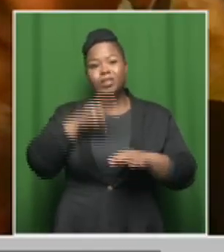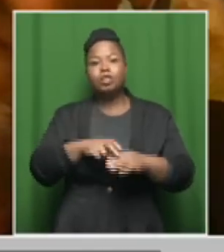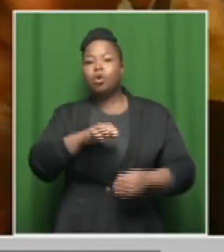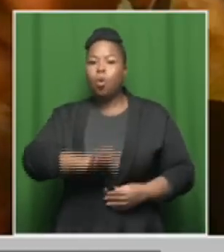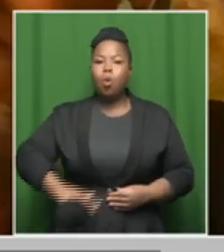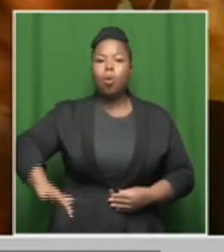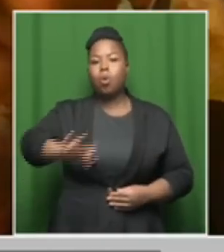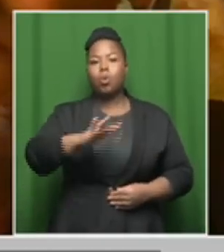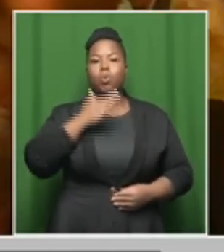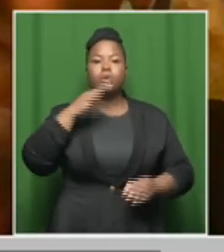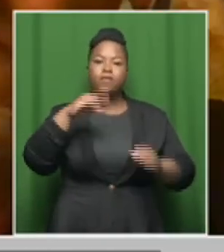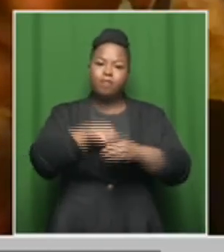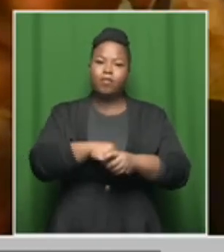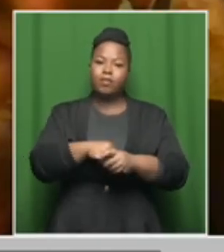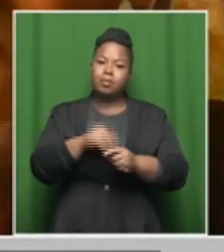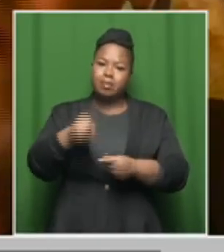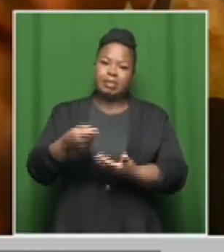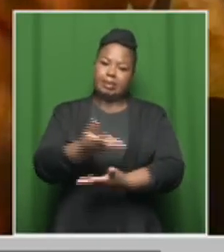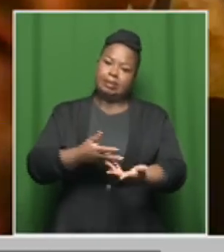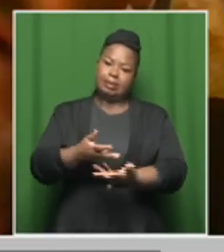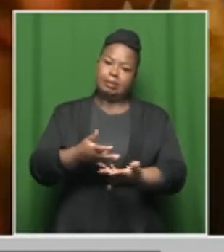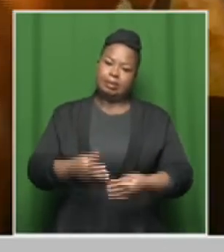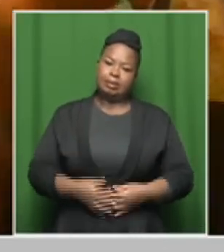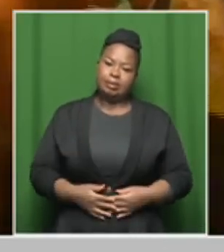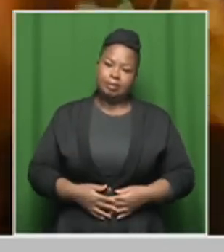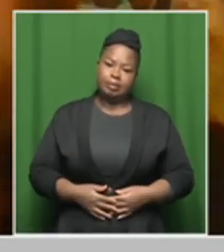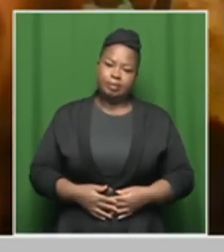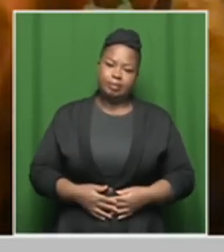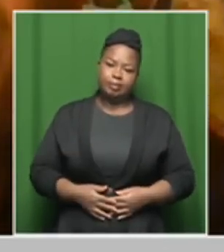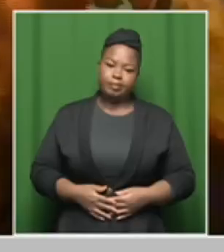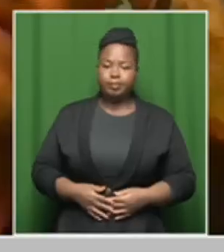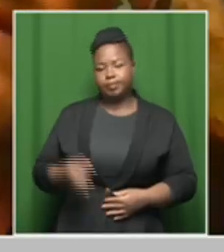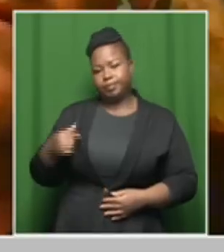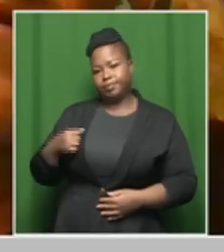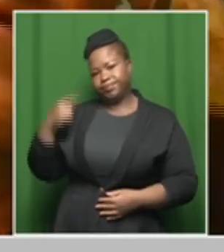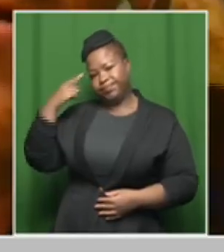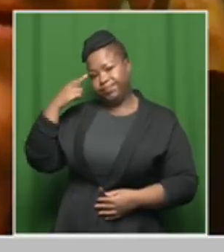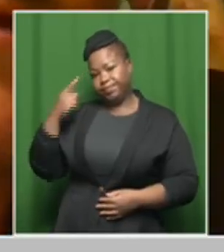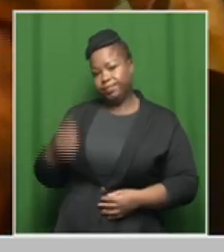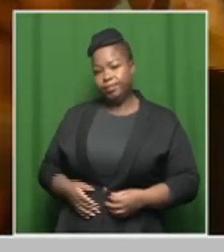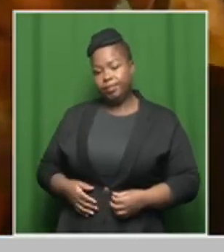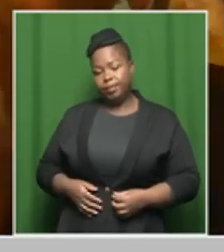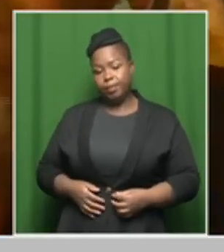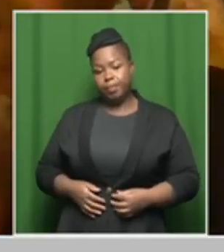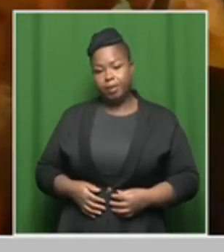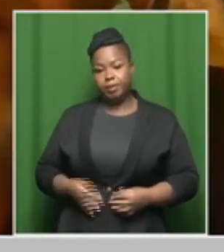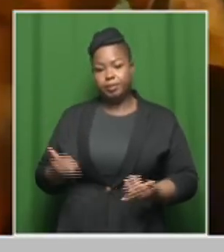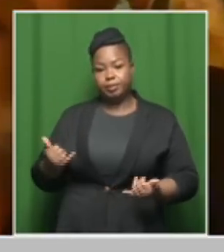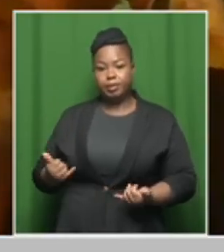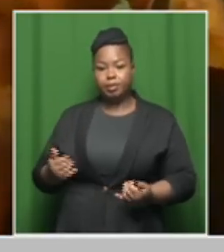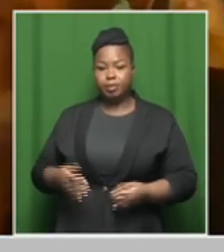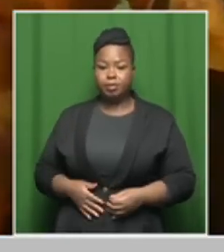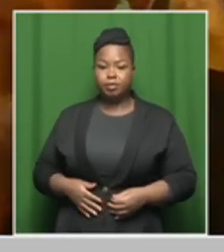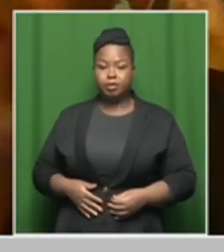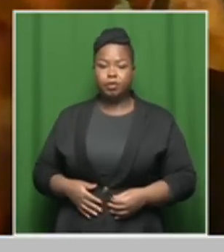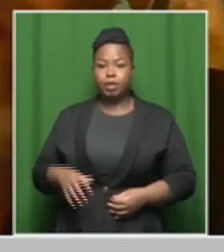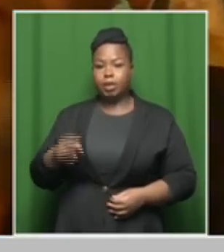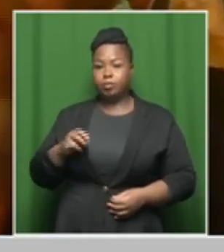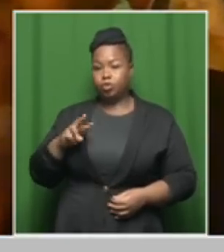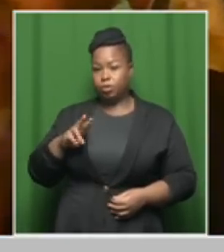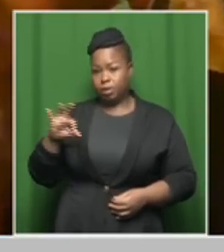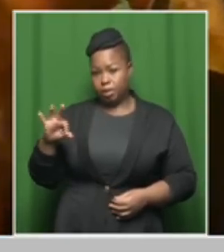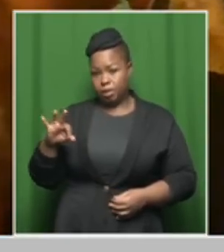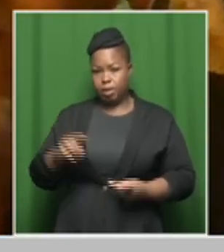key protagonists? I think one should see the current offensive by M23